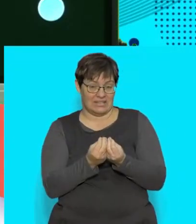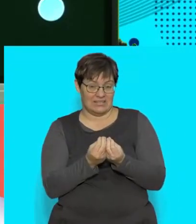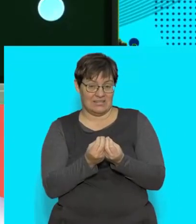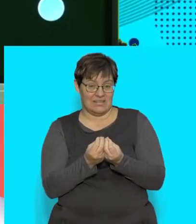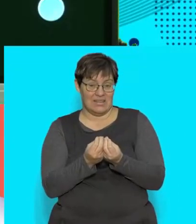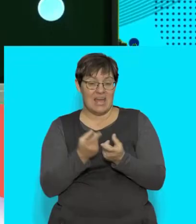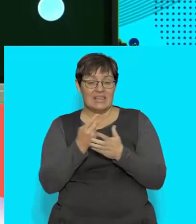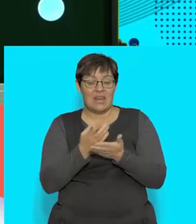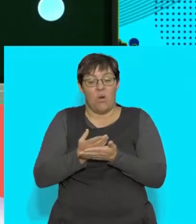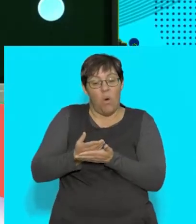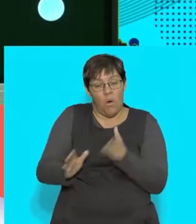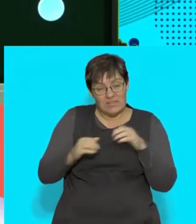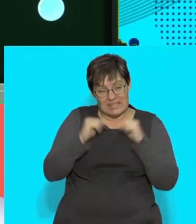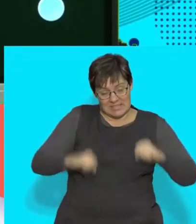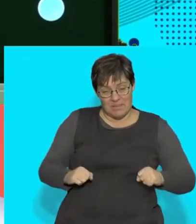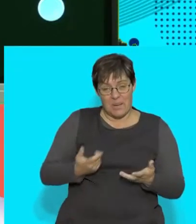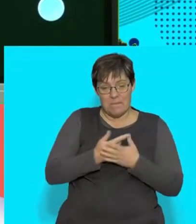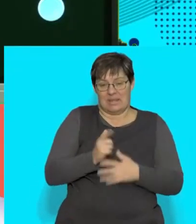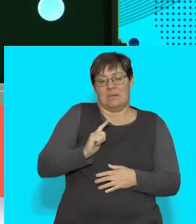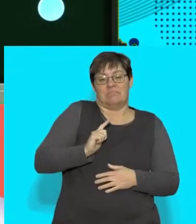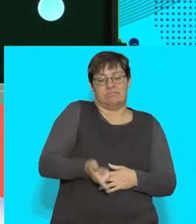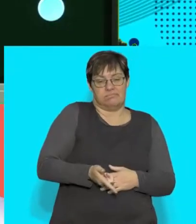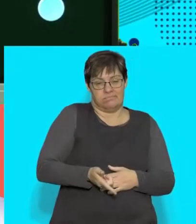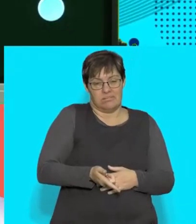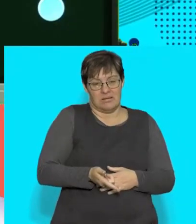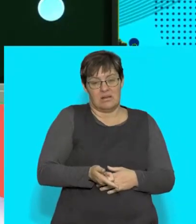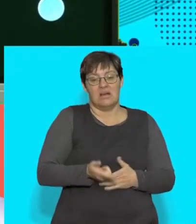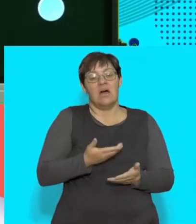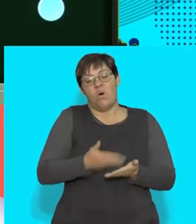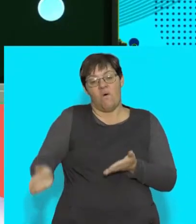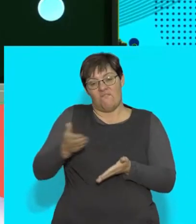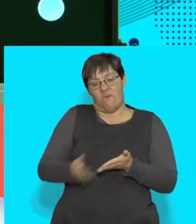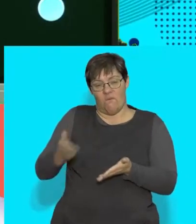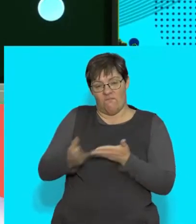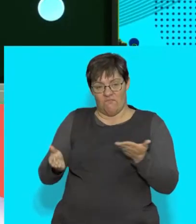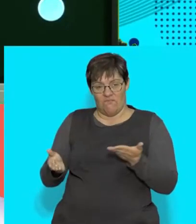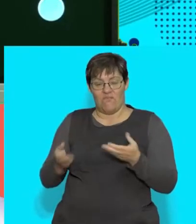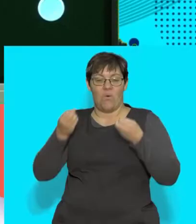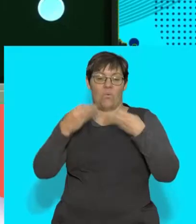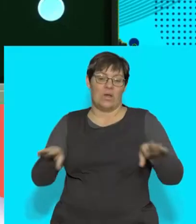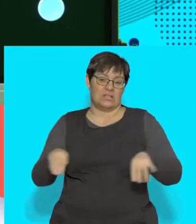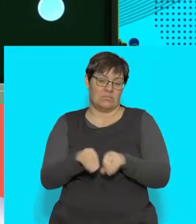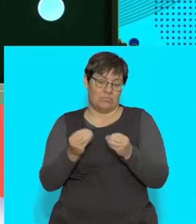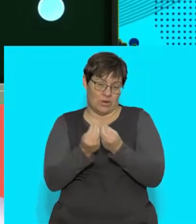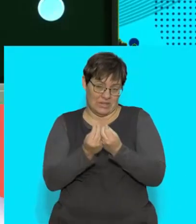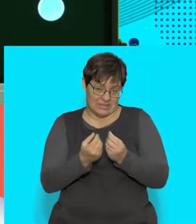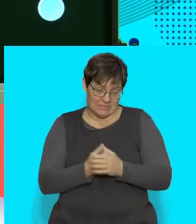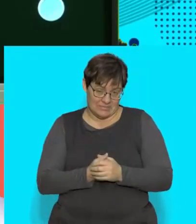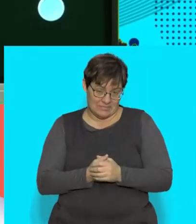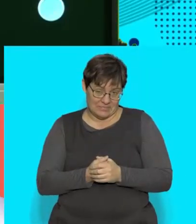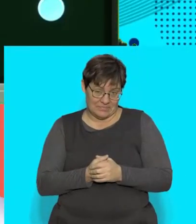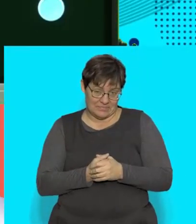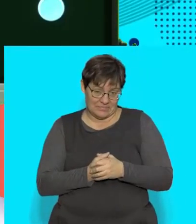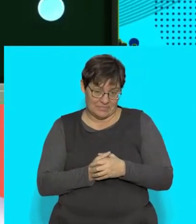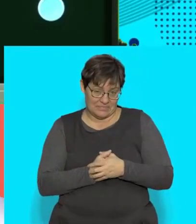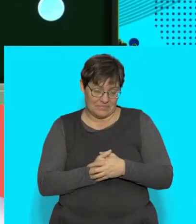the excretory system, the human urinary system, excretes and gets rid of this substance